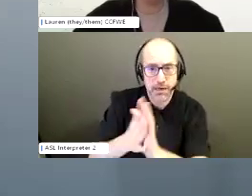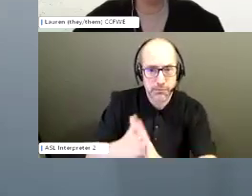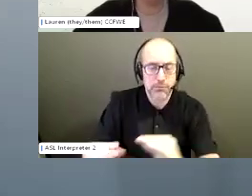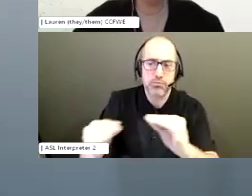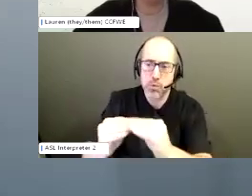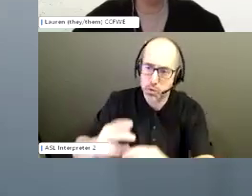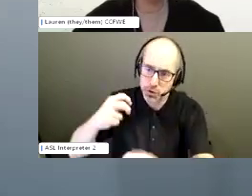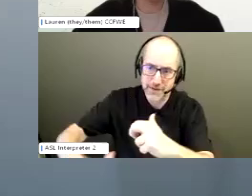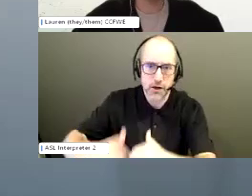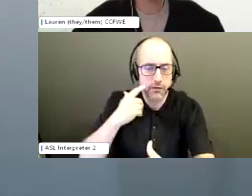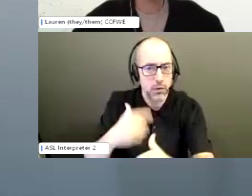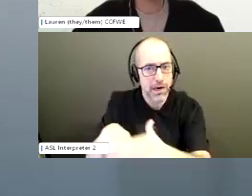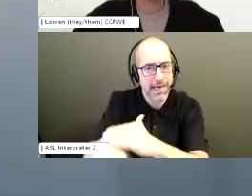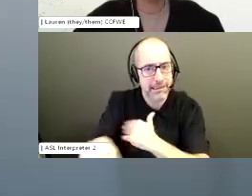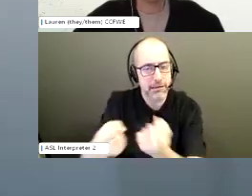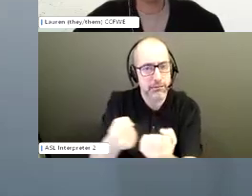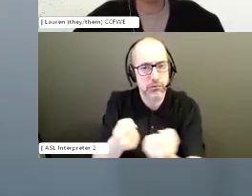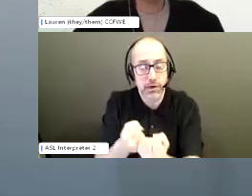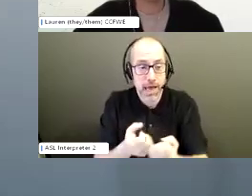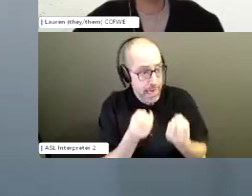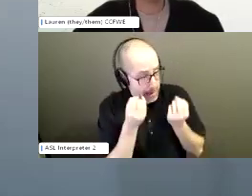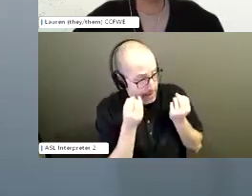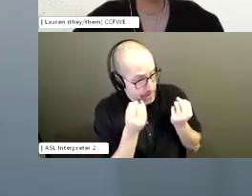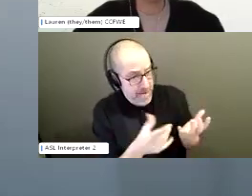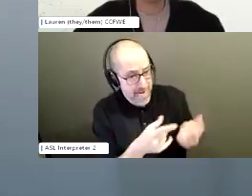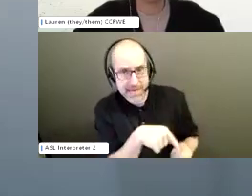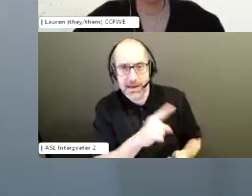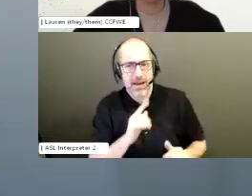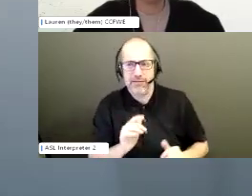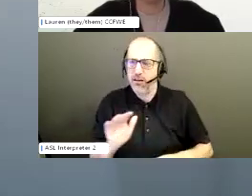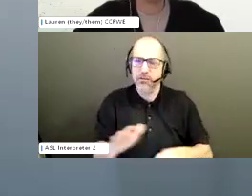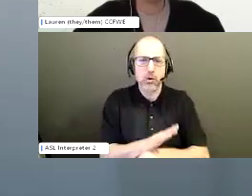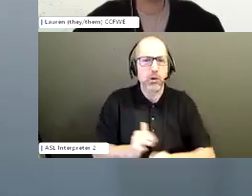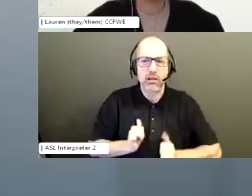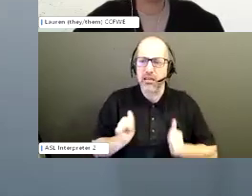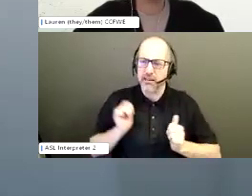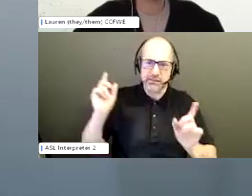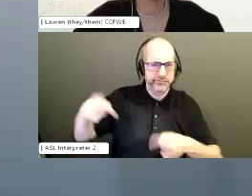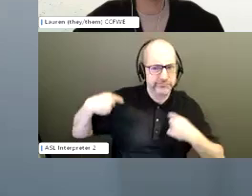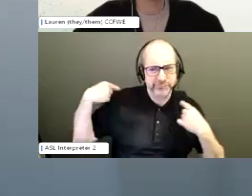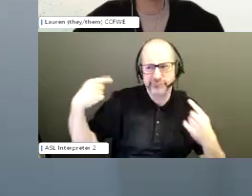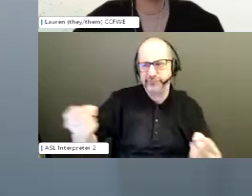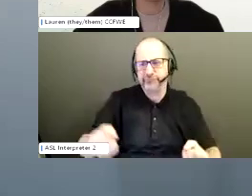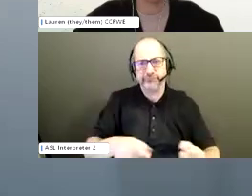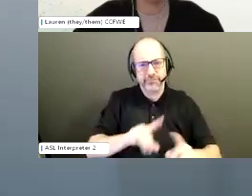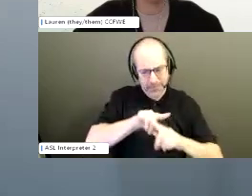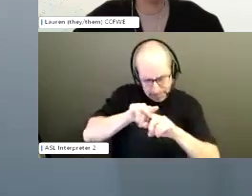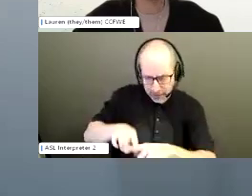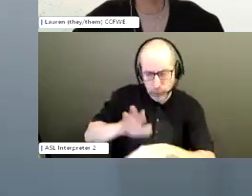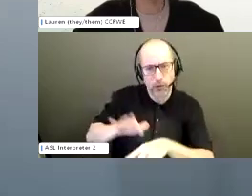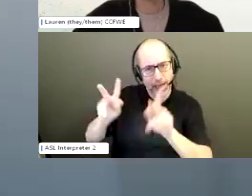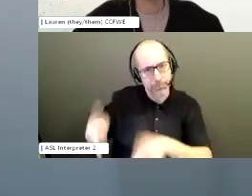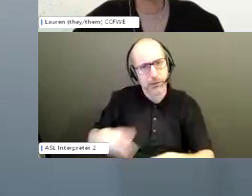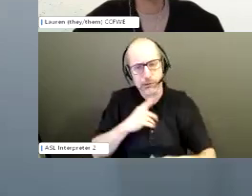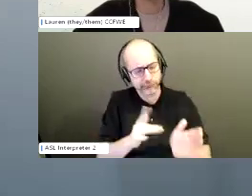support. Many have experienced a lifetime of economic control or exploitation and financial dependence on an abusive partner.